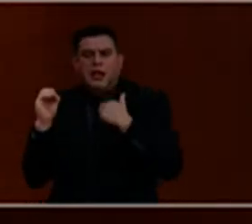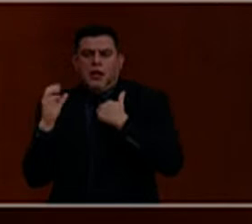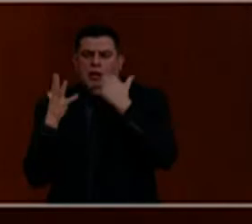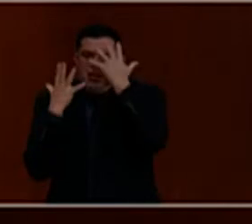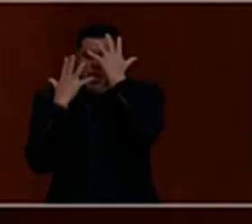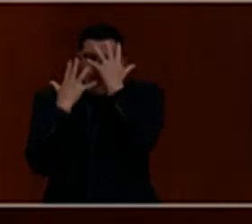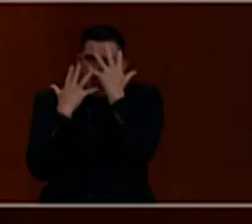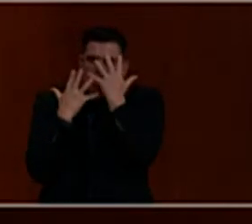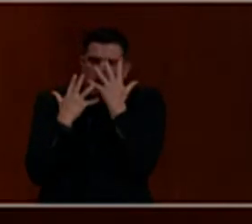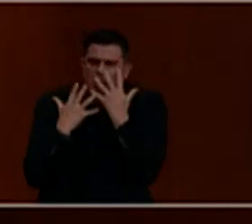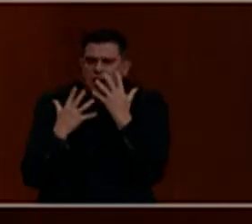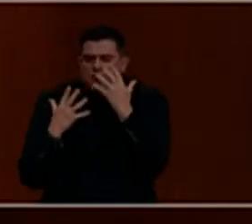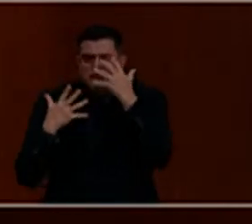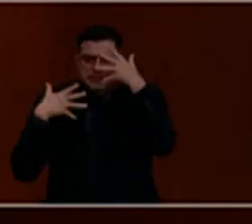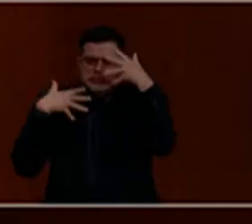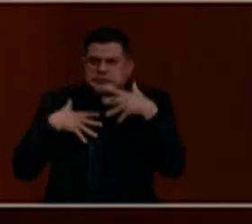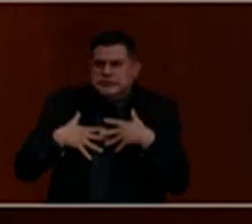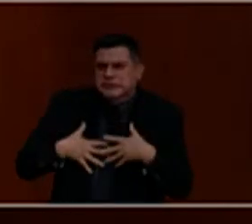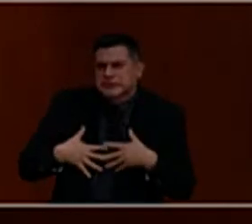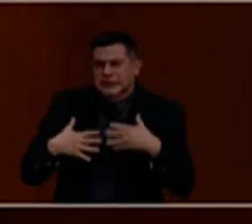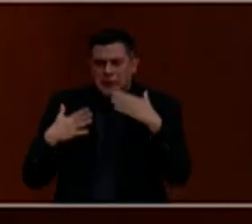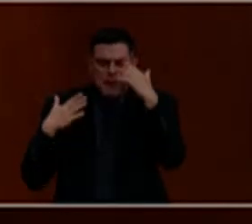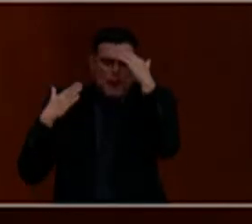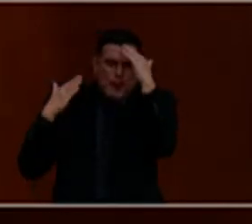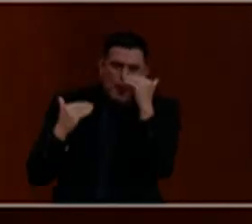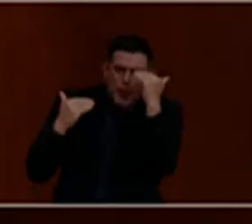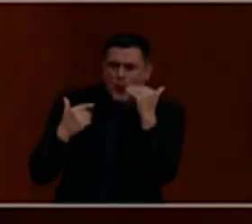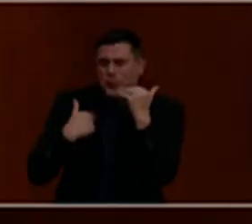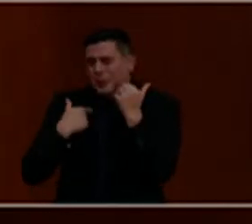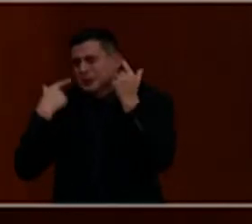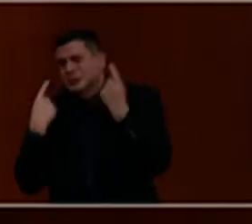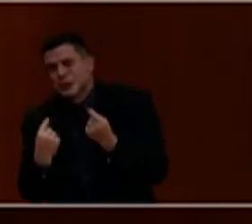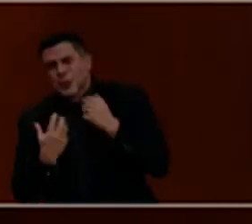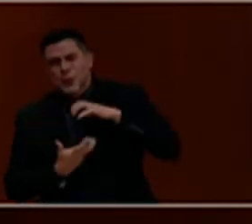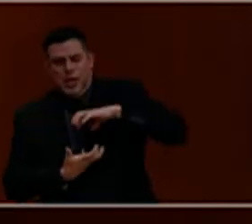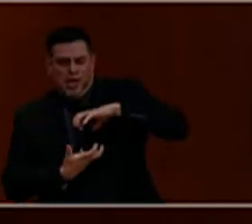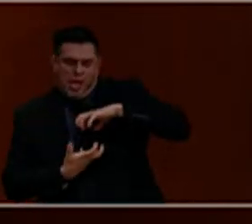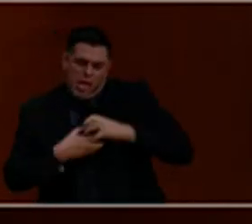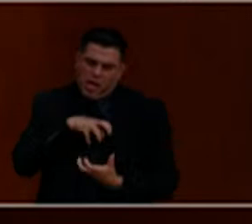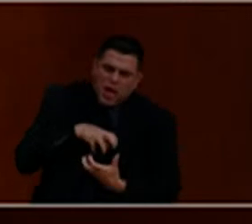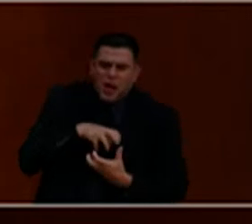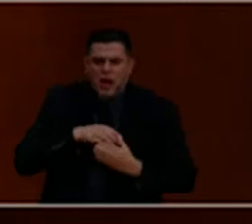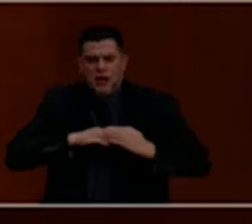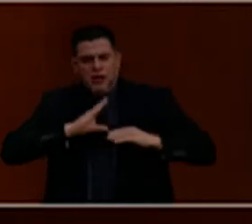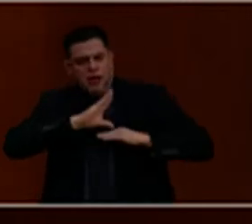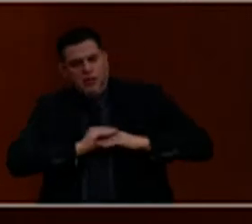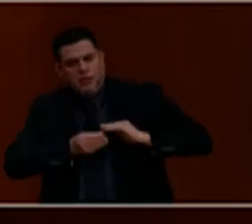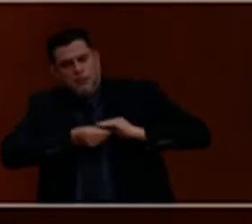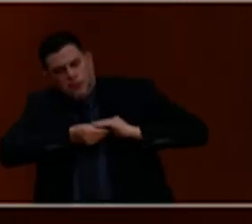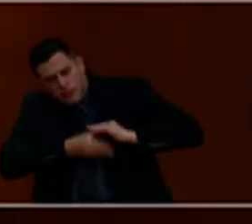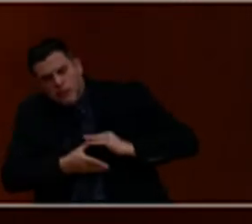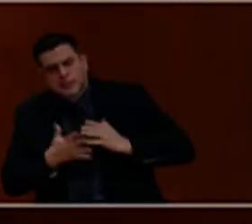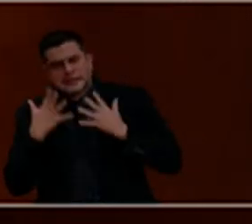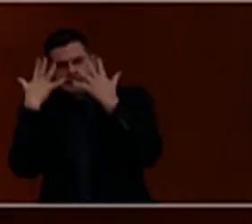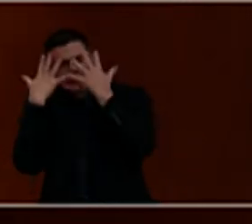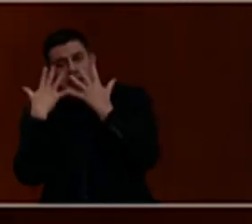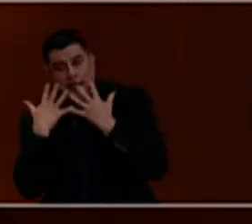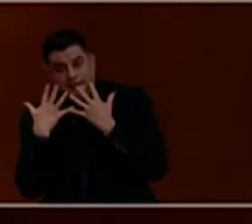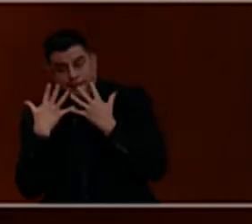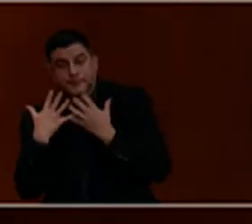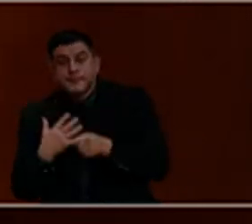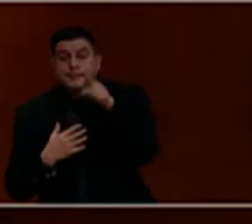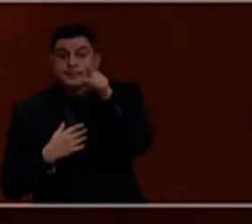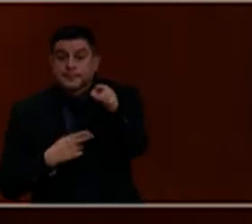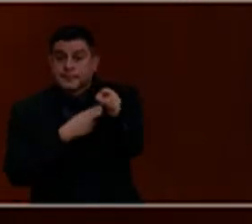worked with my doctor at UAB, Ascension had, and they were working together, and it was